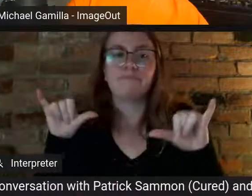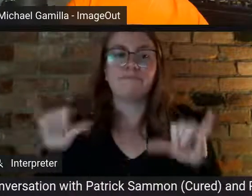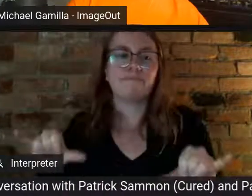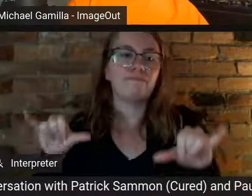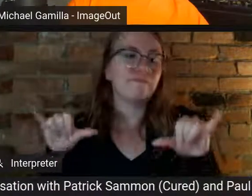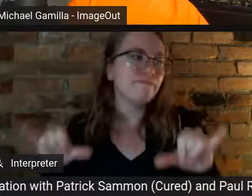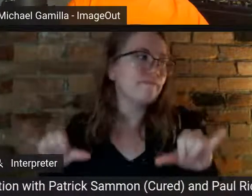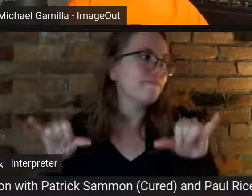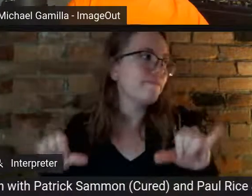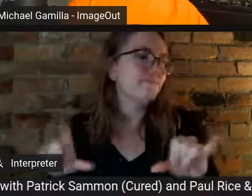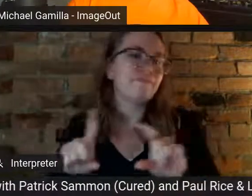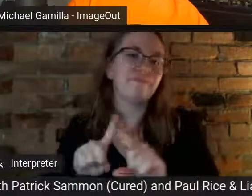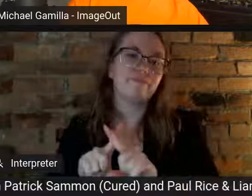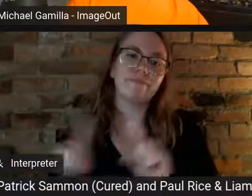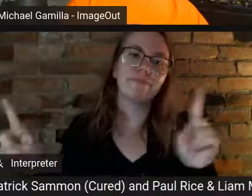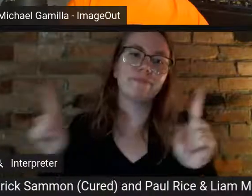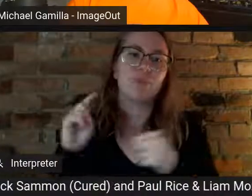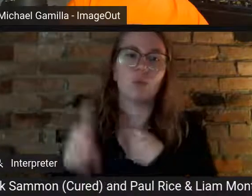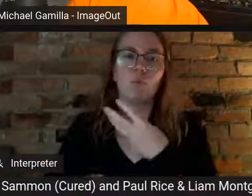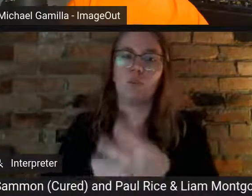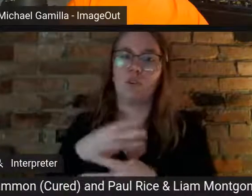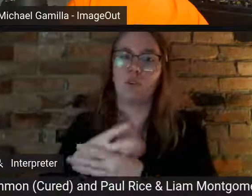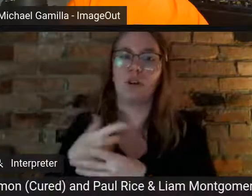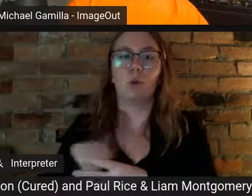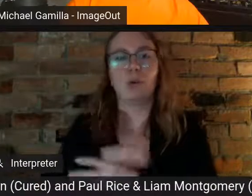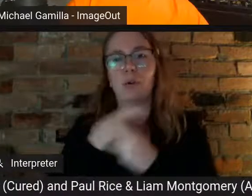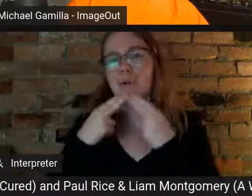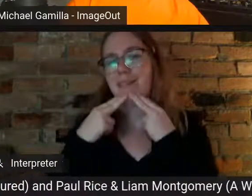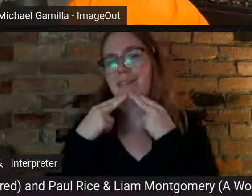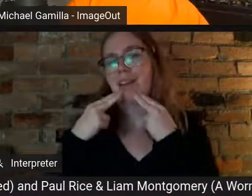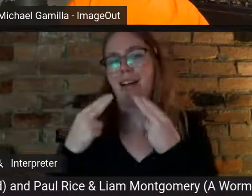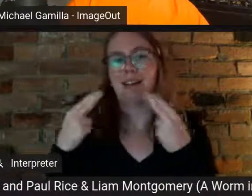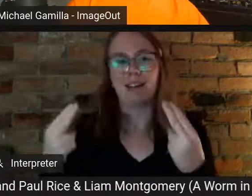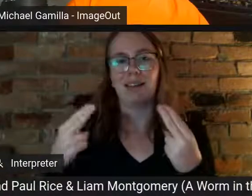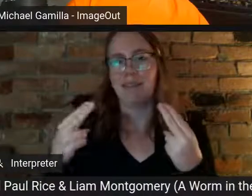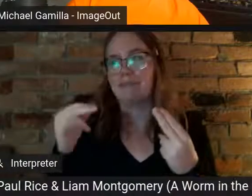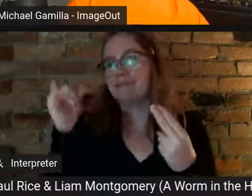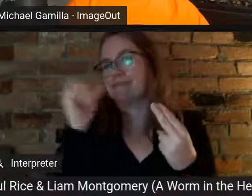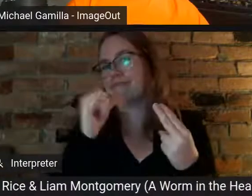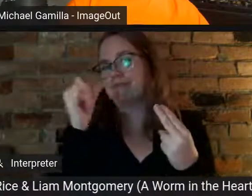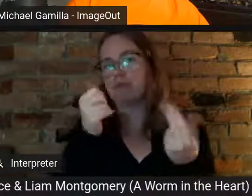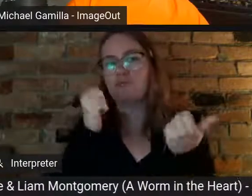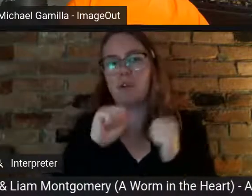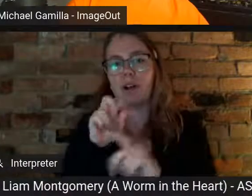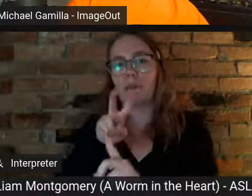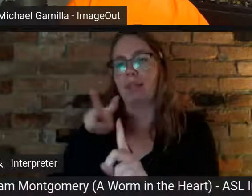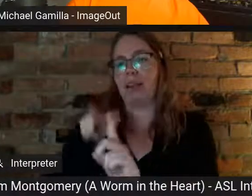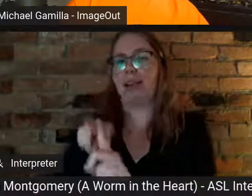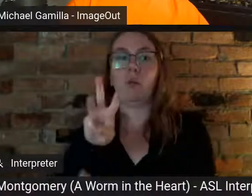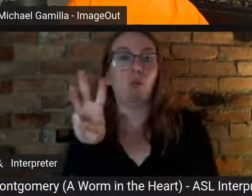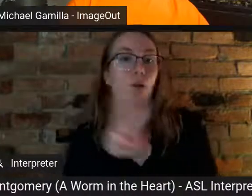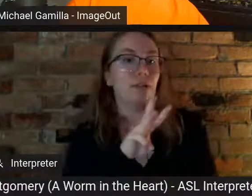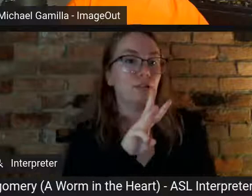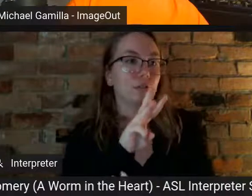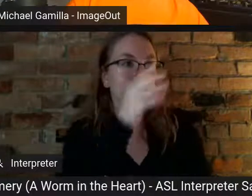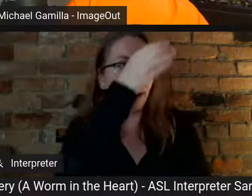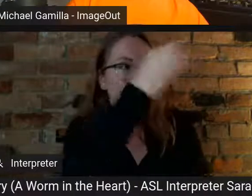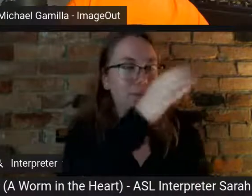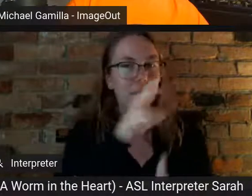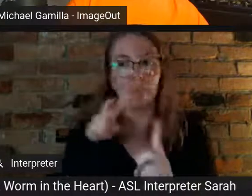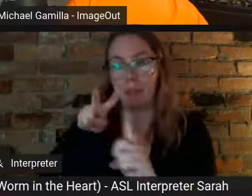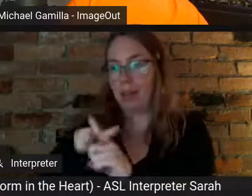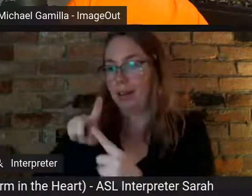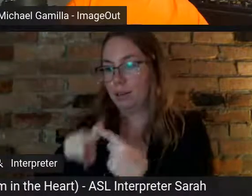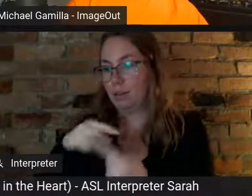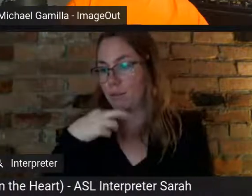and we were incredibly naive to put a Western model onto Russia and think, you know, if you follow these steps,